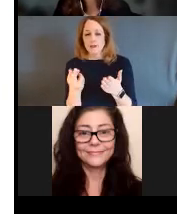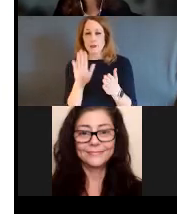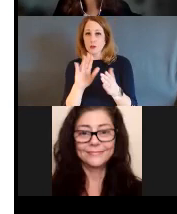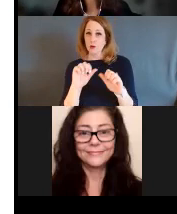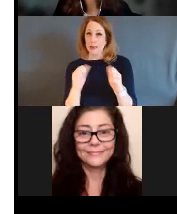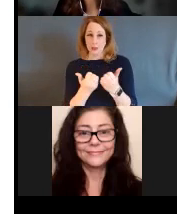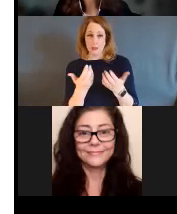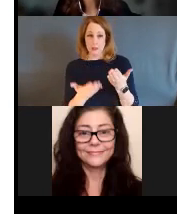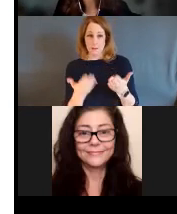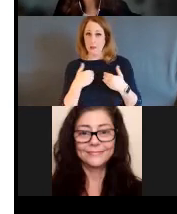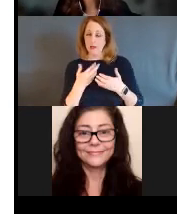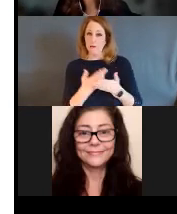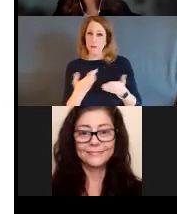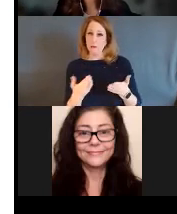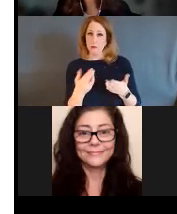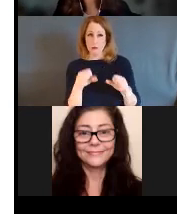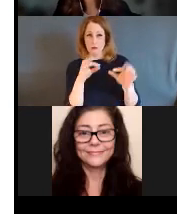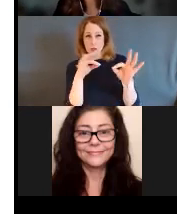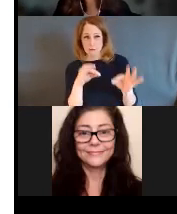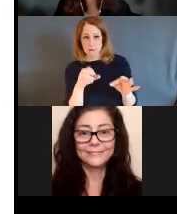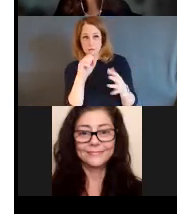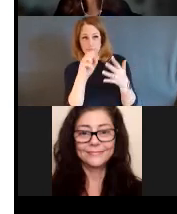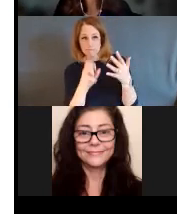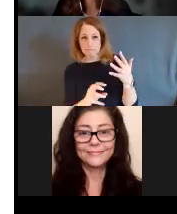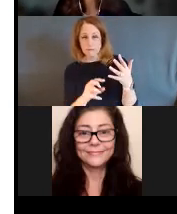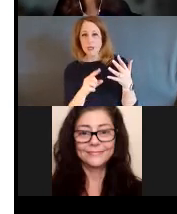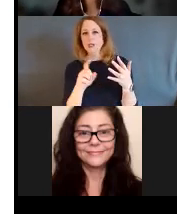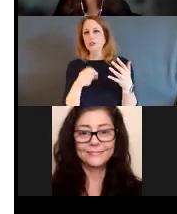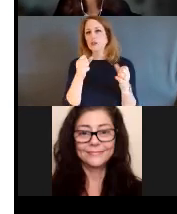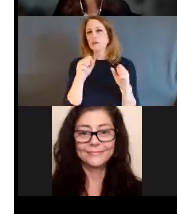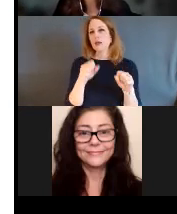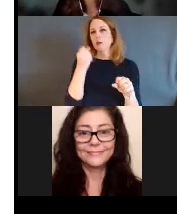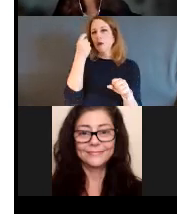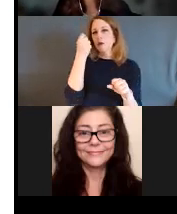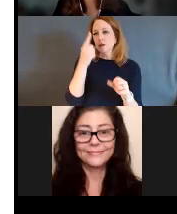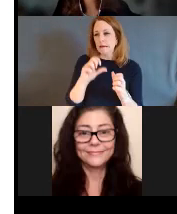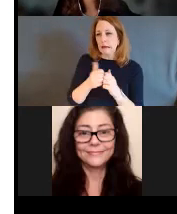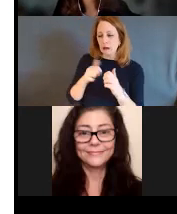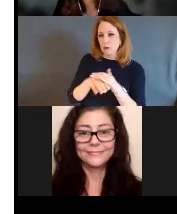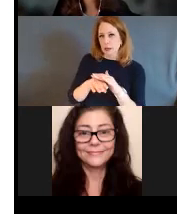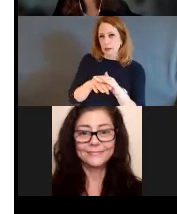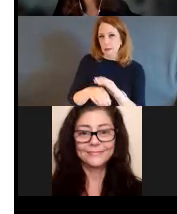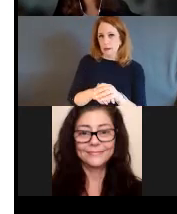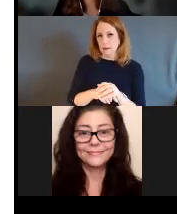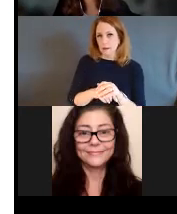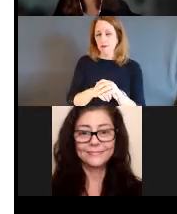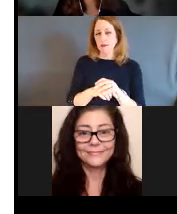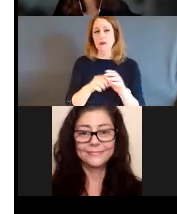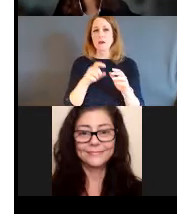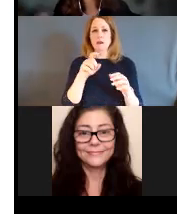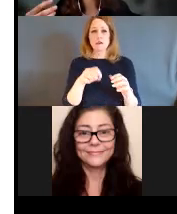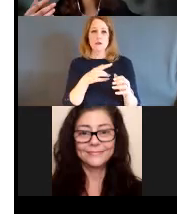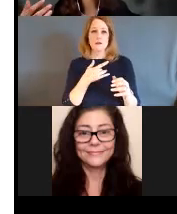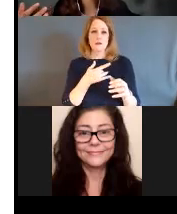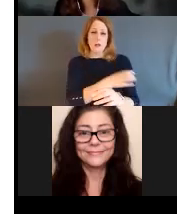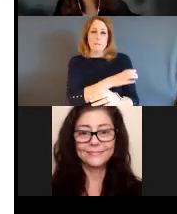provides, and they should be able to understand how to access them. Survivors should feel empowered to make informed decisions. So